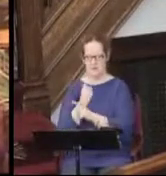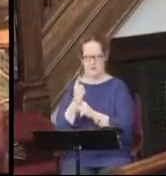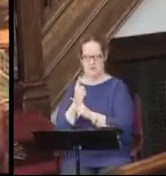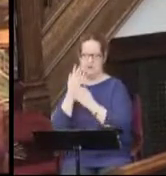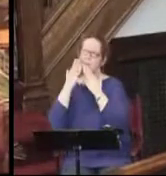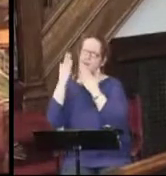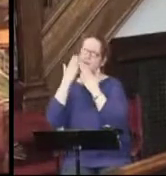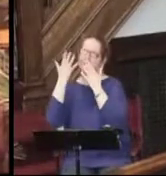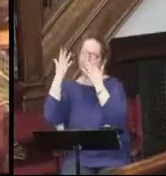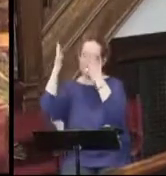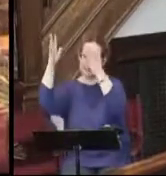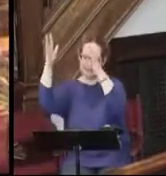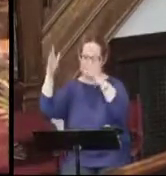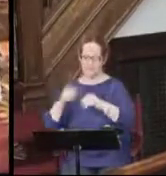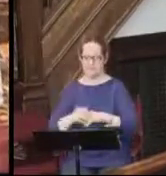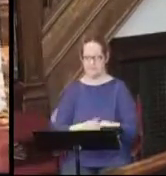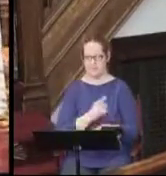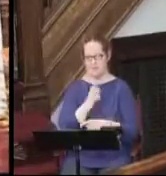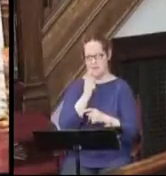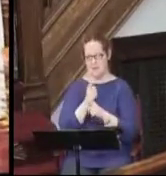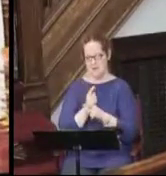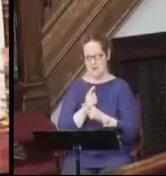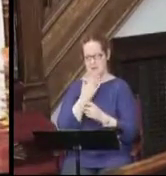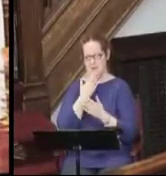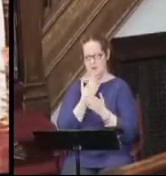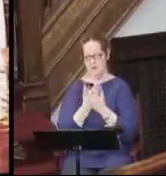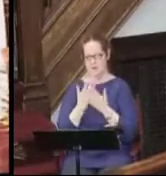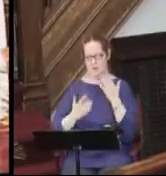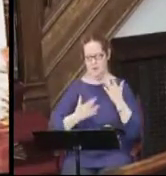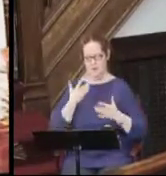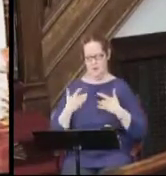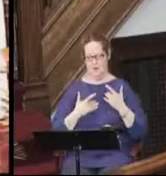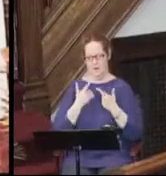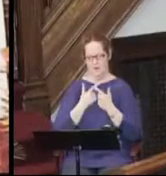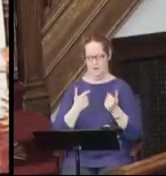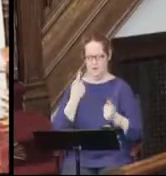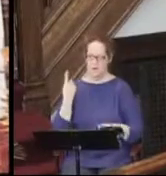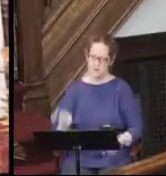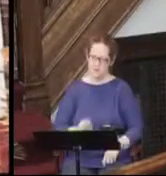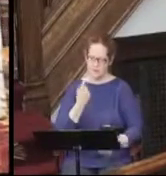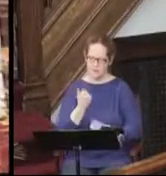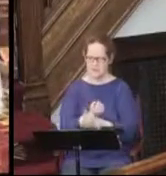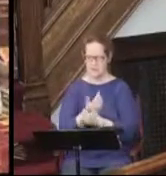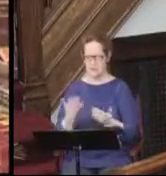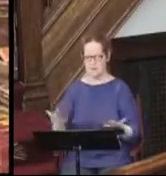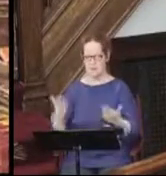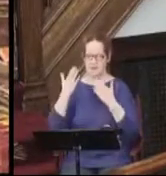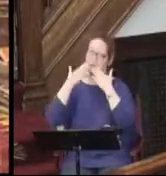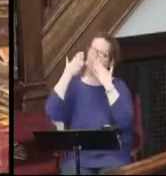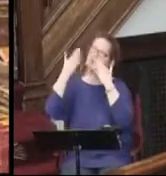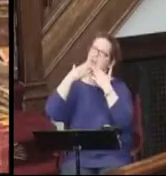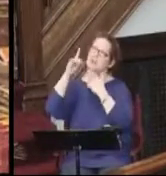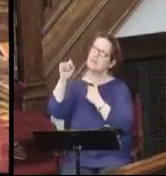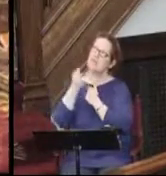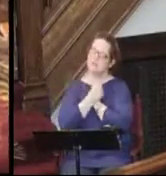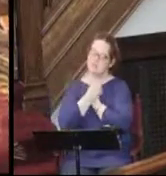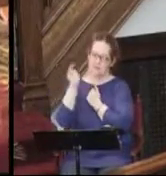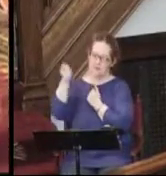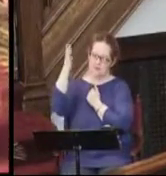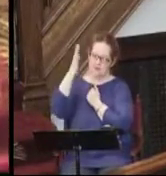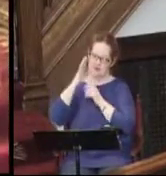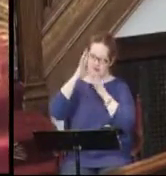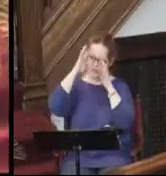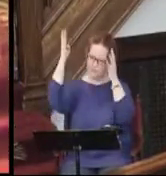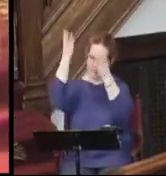God. It is right to give thanks and praise. It is a right and good and joyful thing always and everywhere to give thanks to